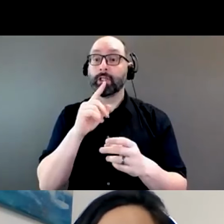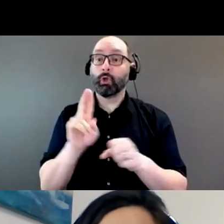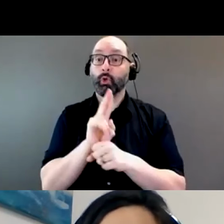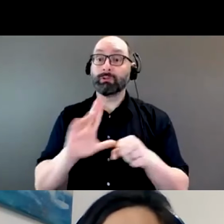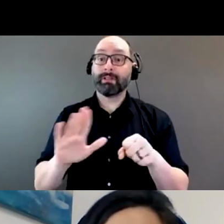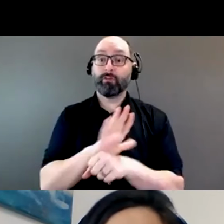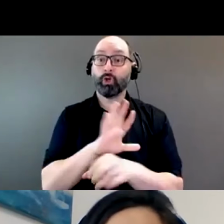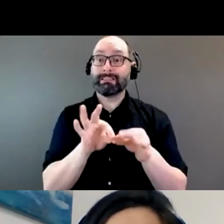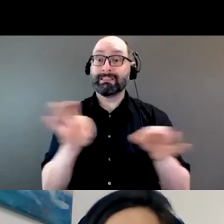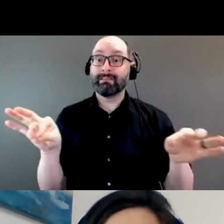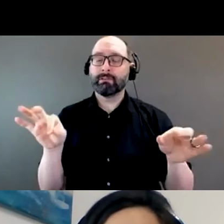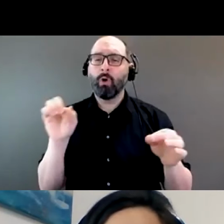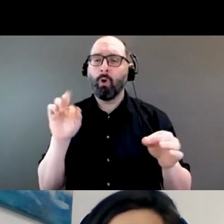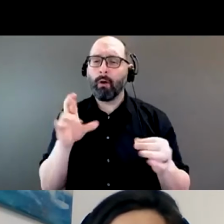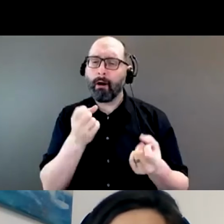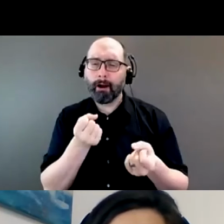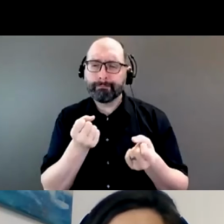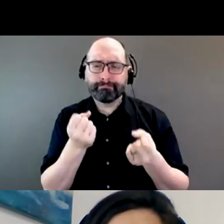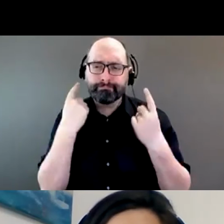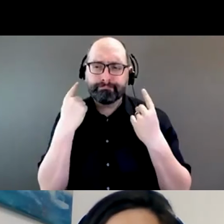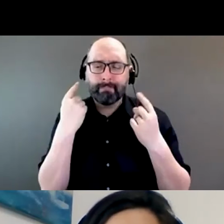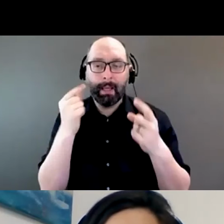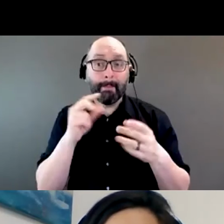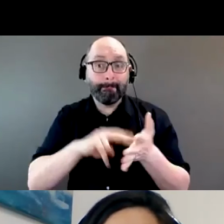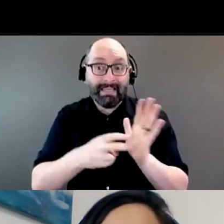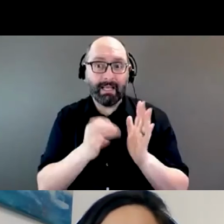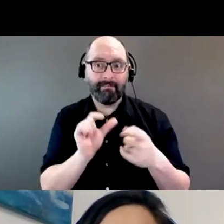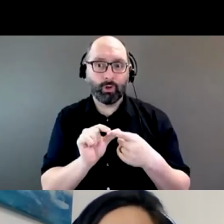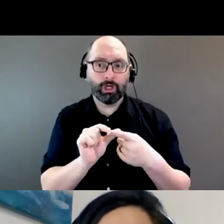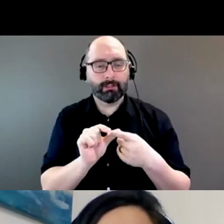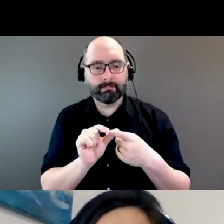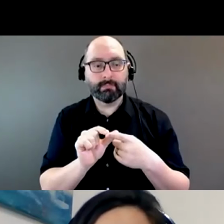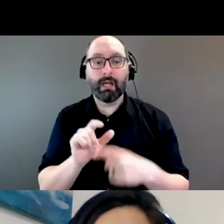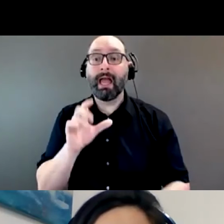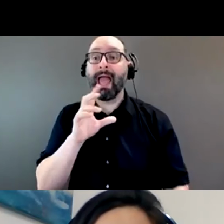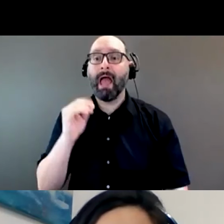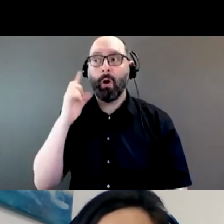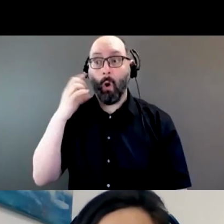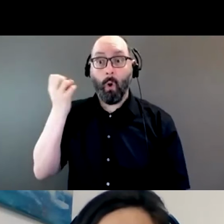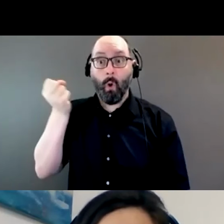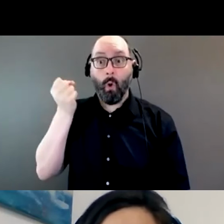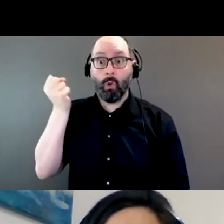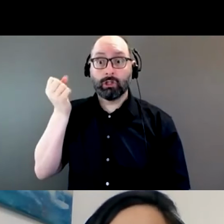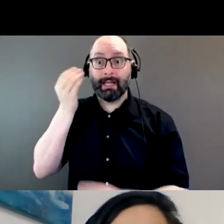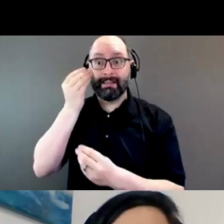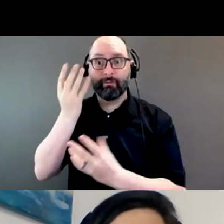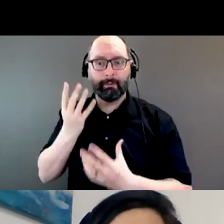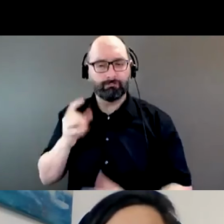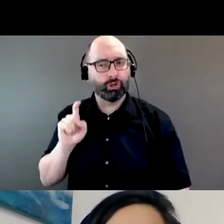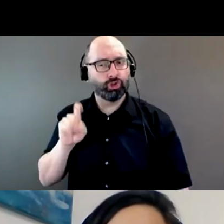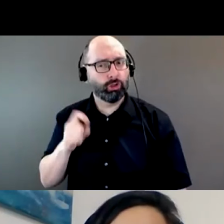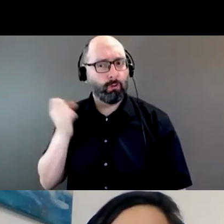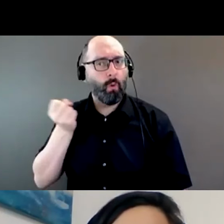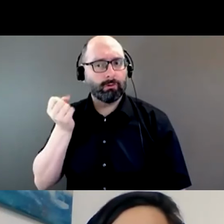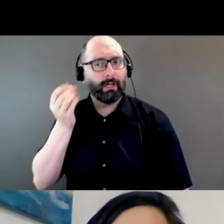understanding the meaning of words when you hear one, and holding on to information that you've heard. For